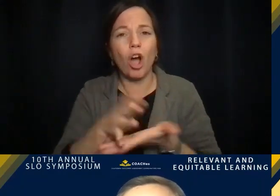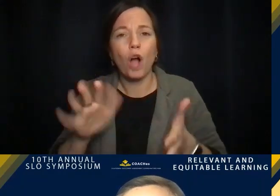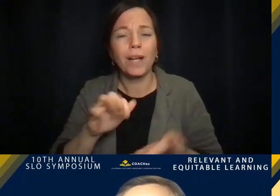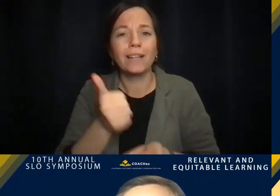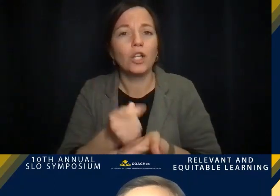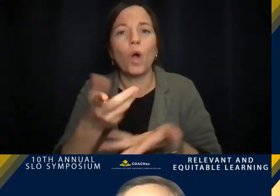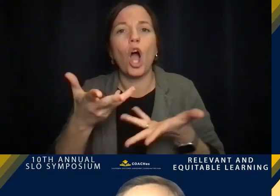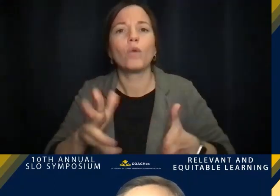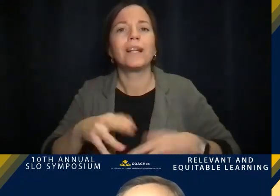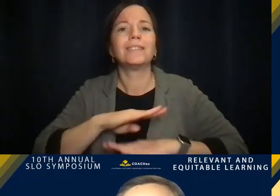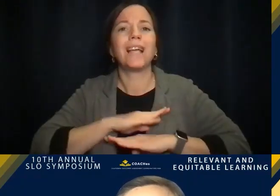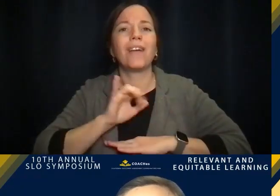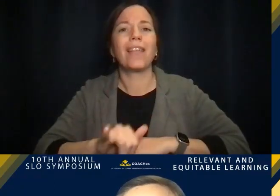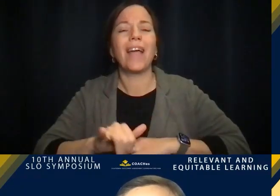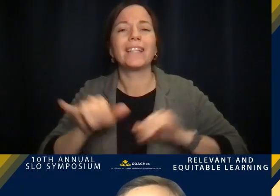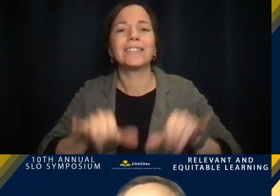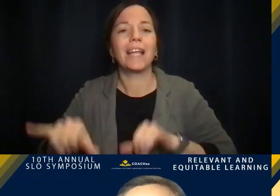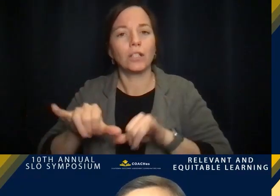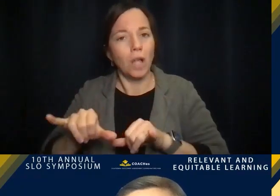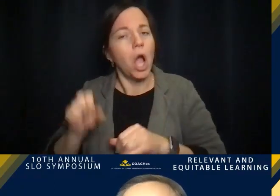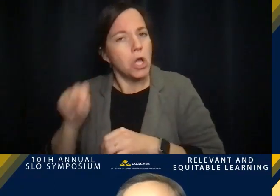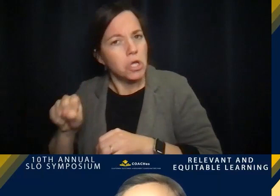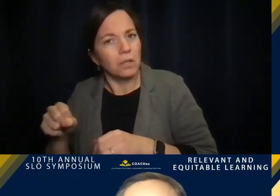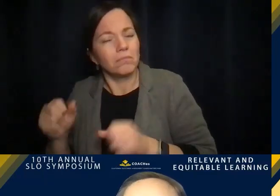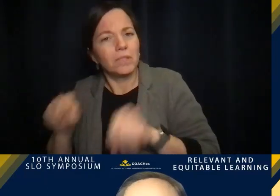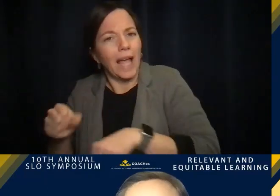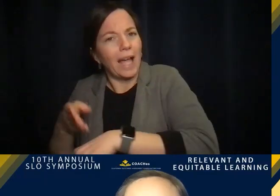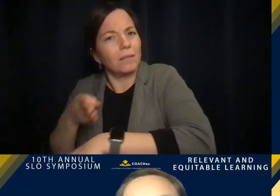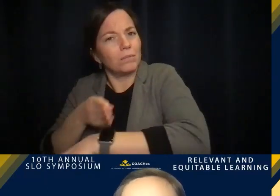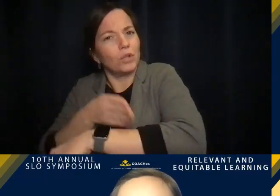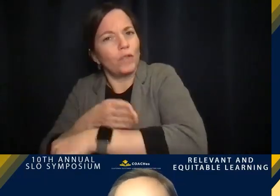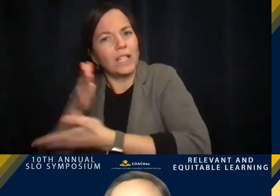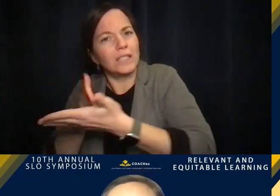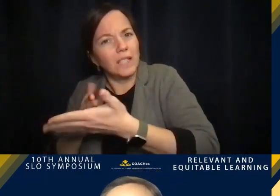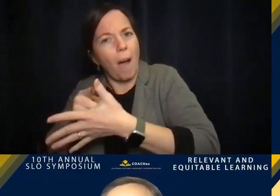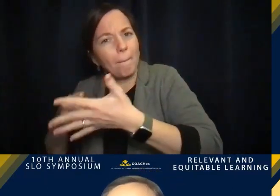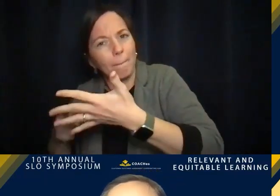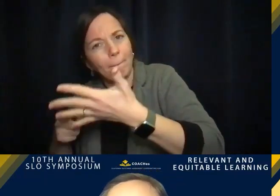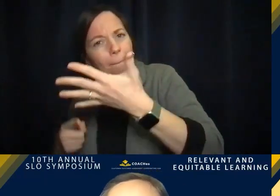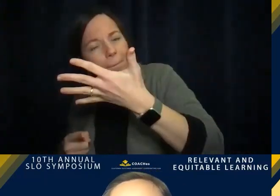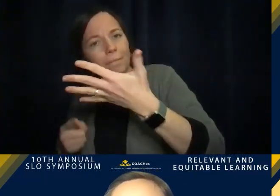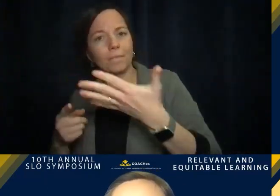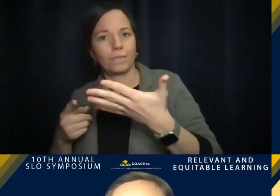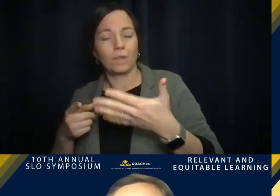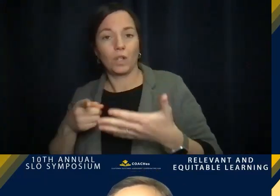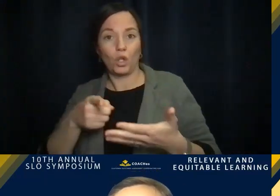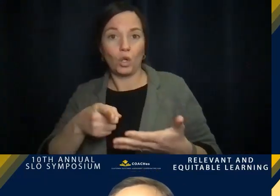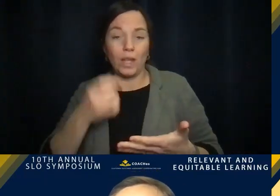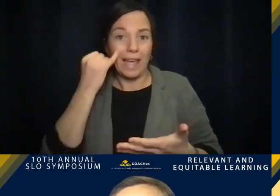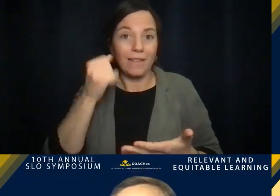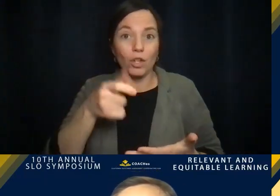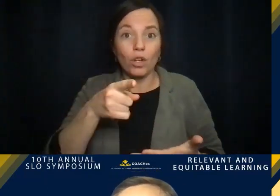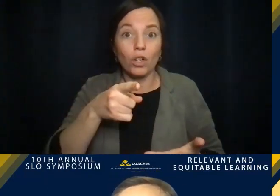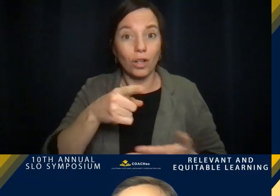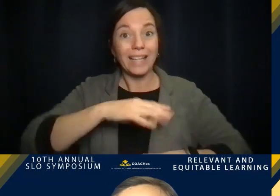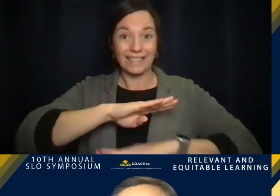these standards. You may have areas where you can work. Just because you're meeting the standard does not also mean that you don't have room for